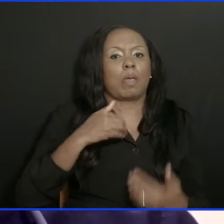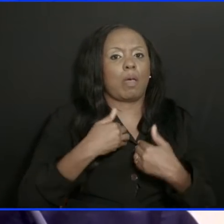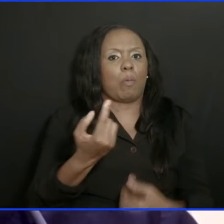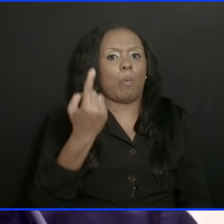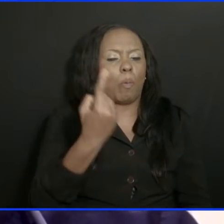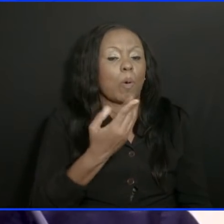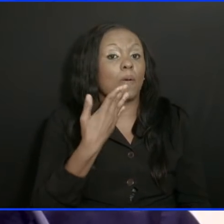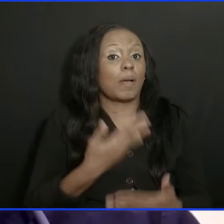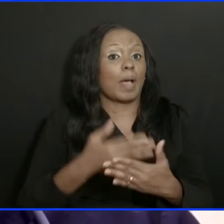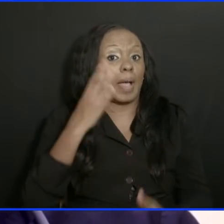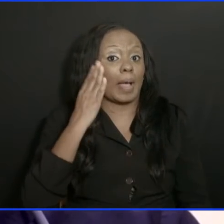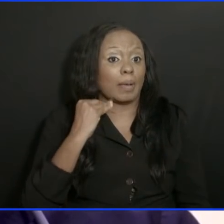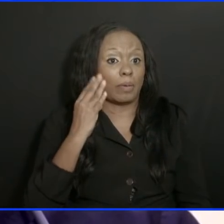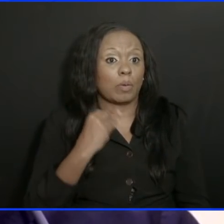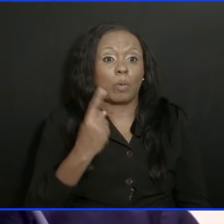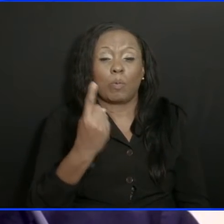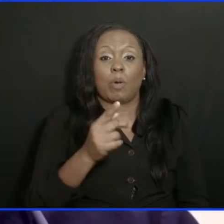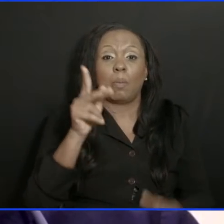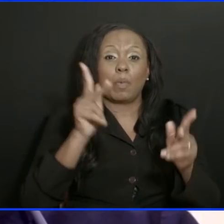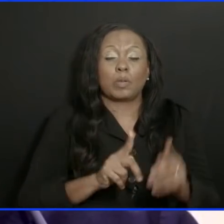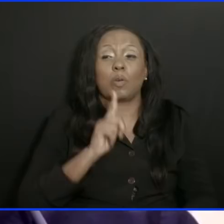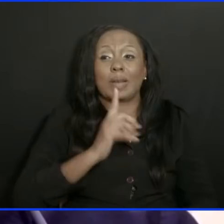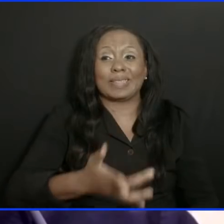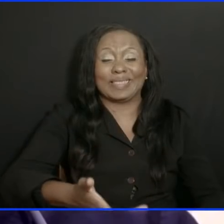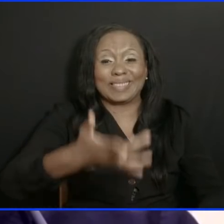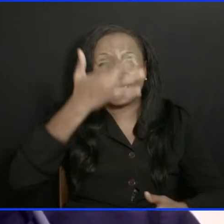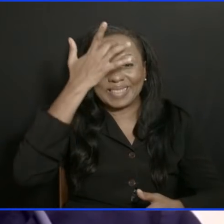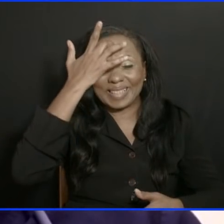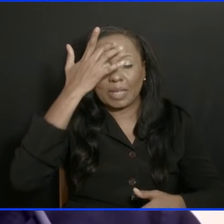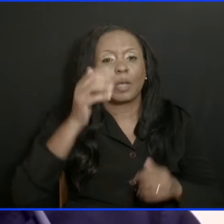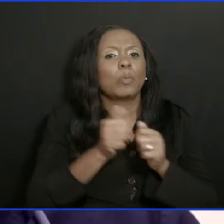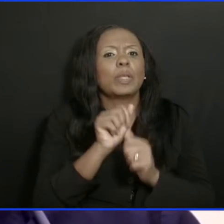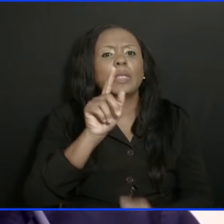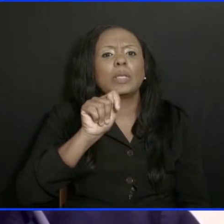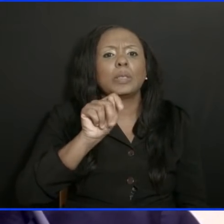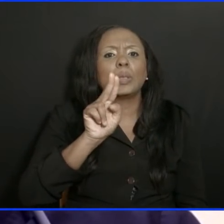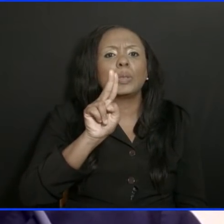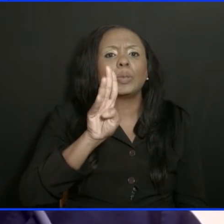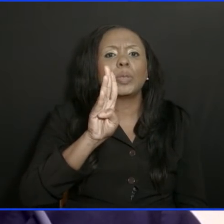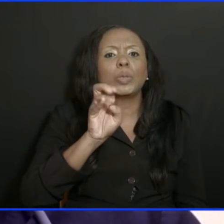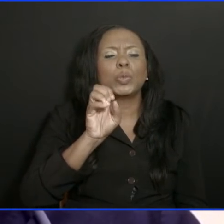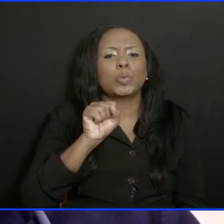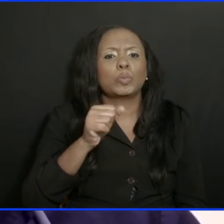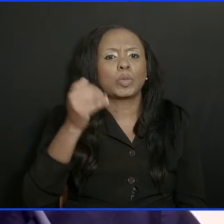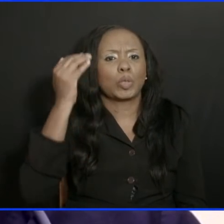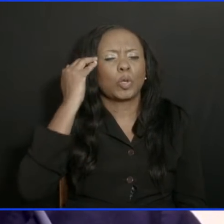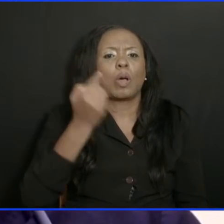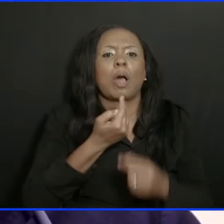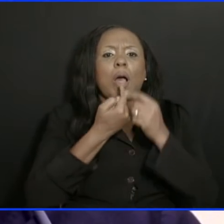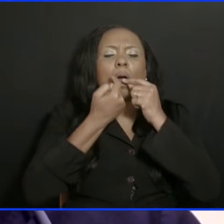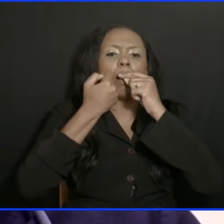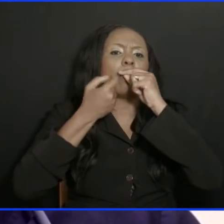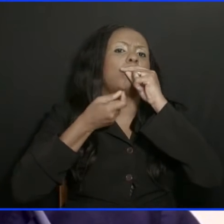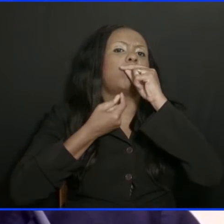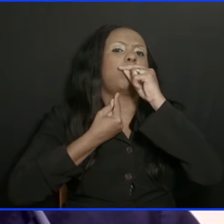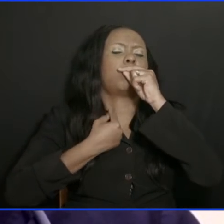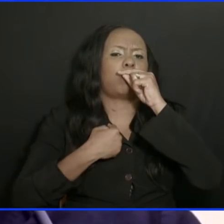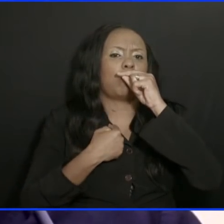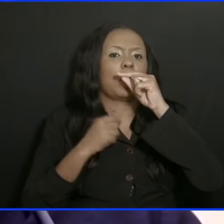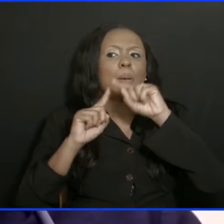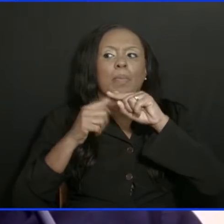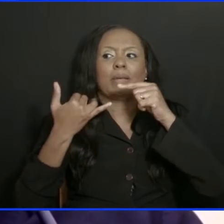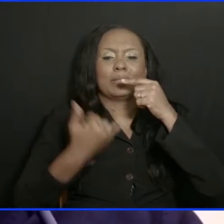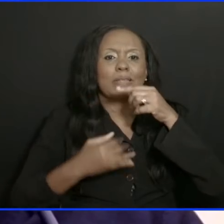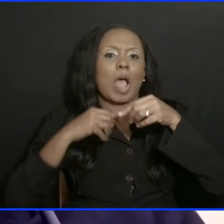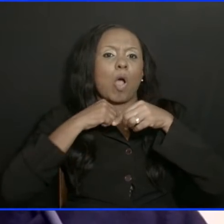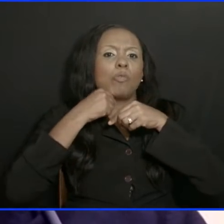up well and fine. And that's something I really want to congratulate our intensive care team for at the facility.